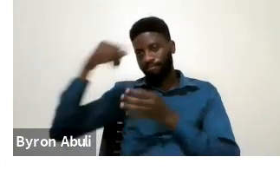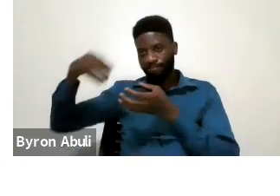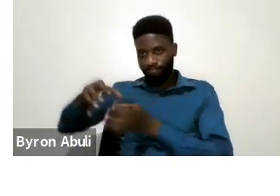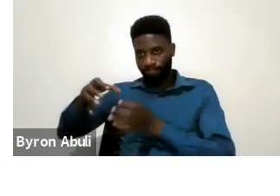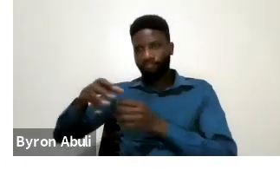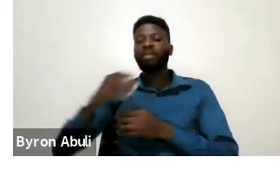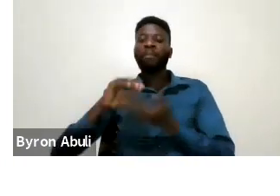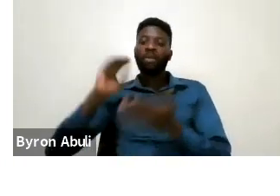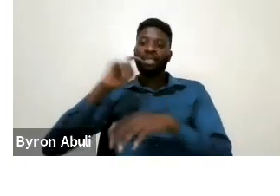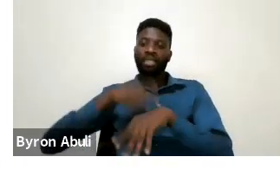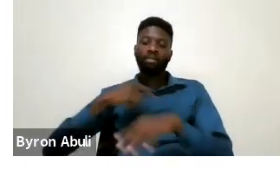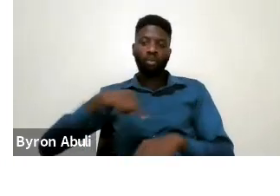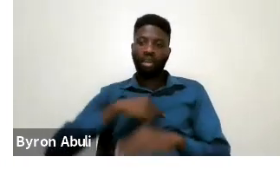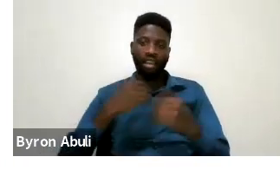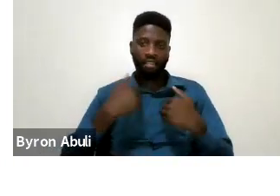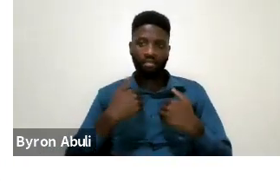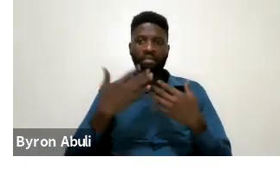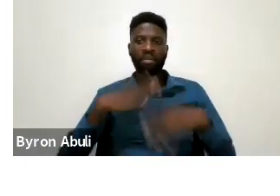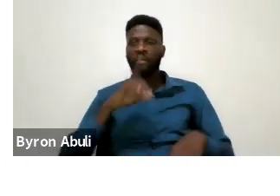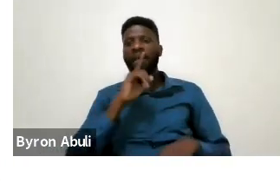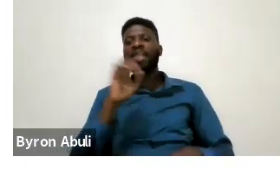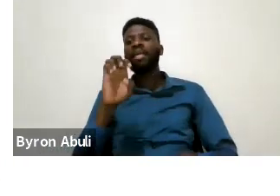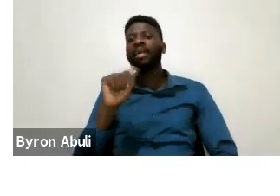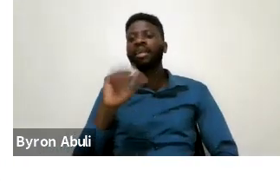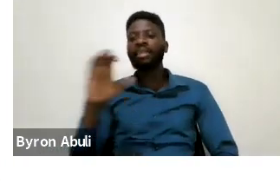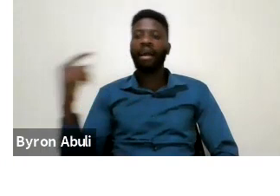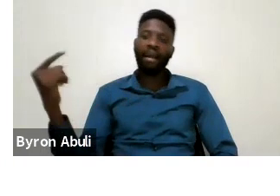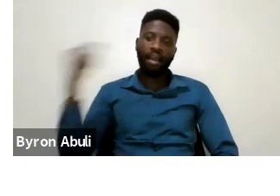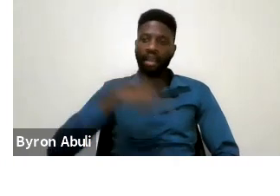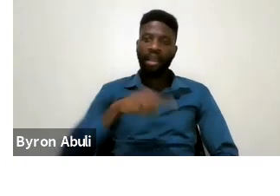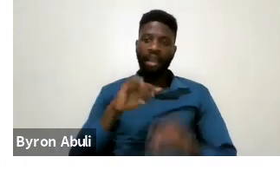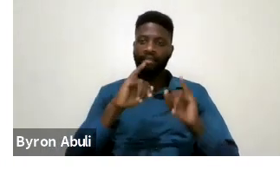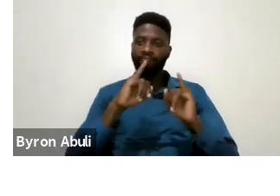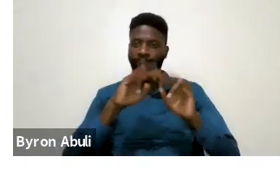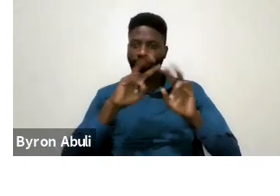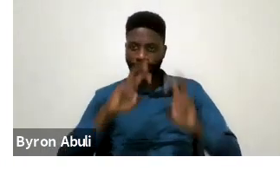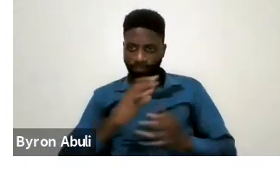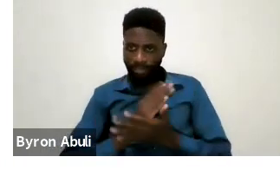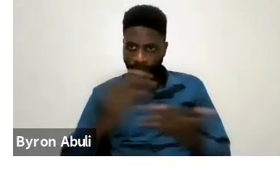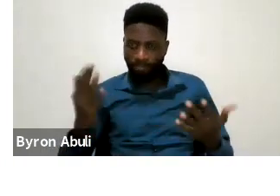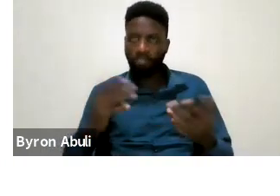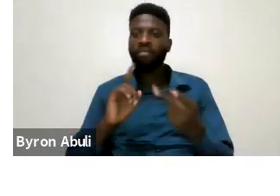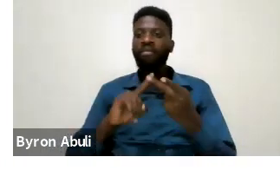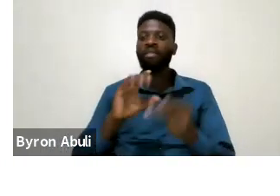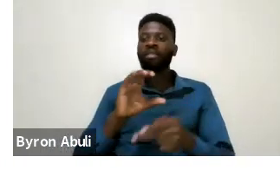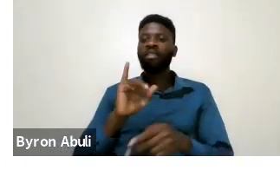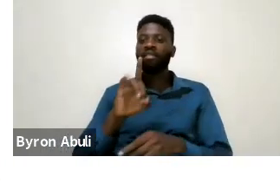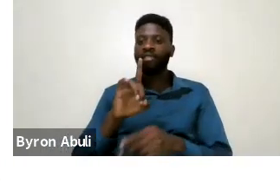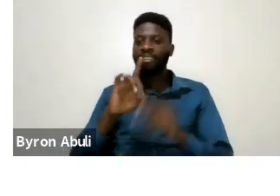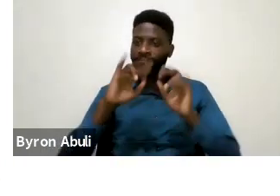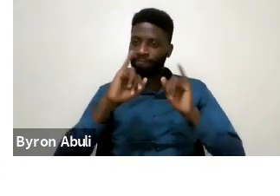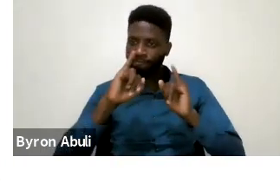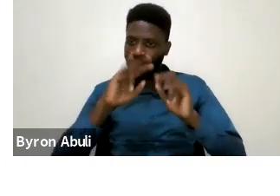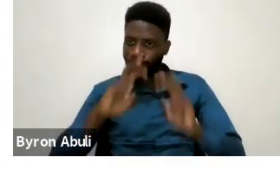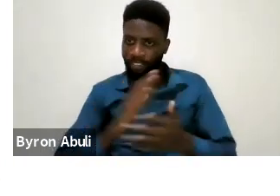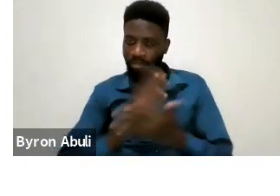with these people of, ESCC has come to investigate something, or maybe the CID are investigating something, or the